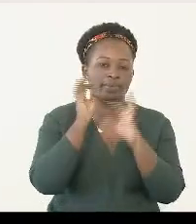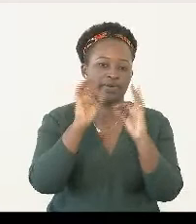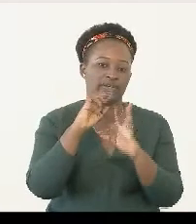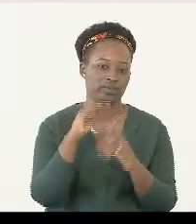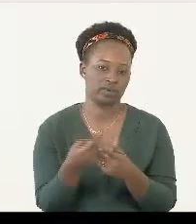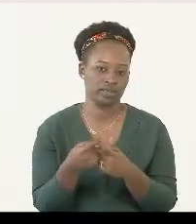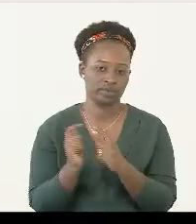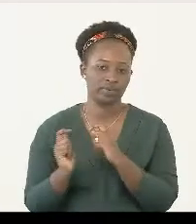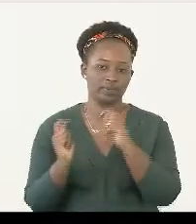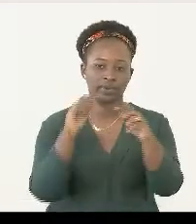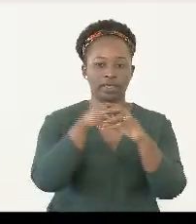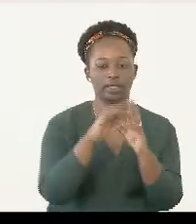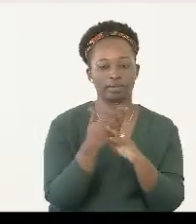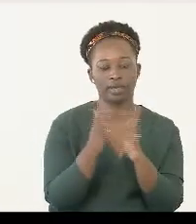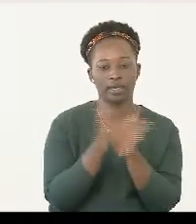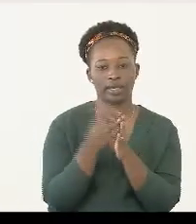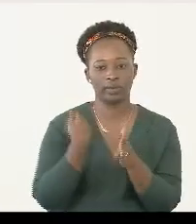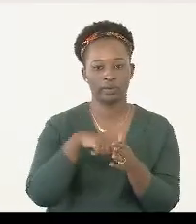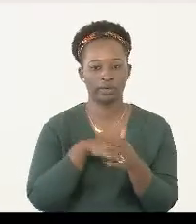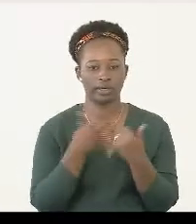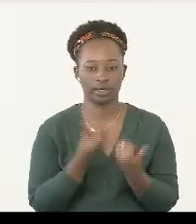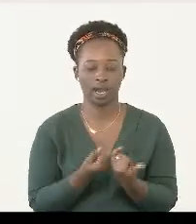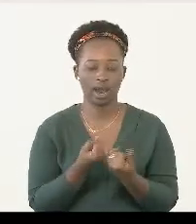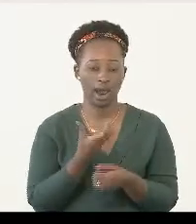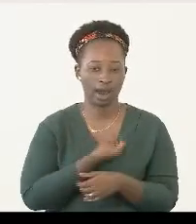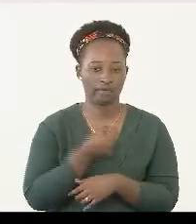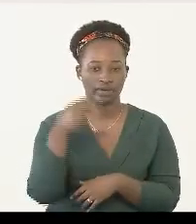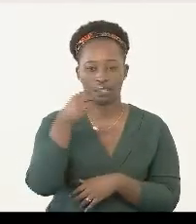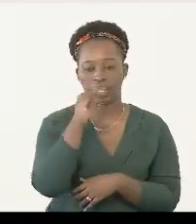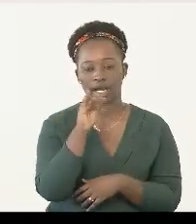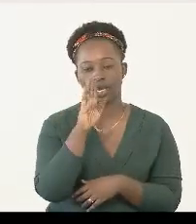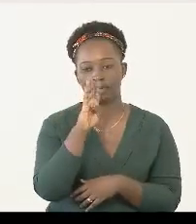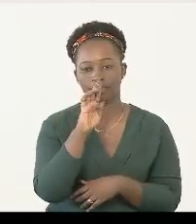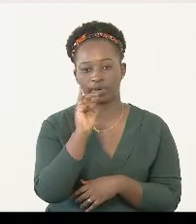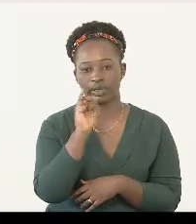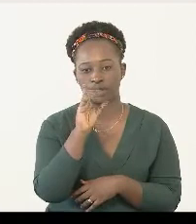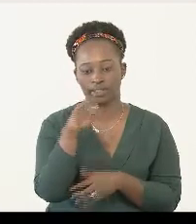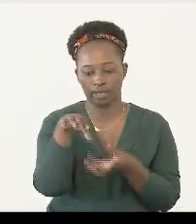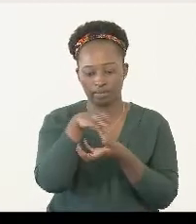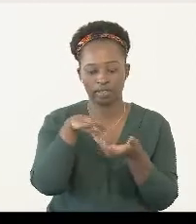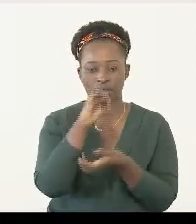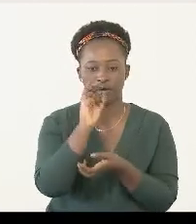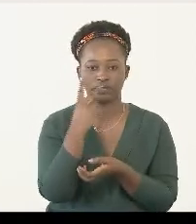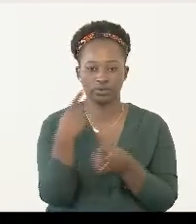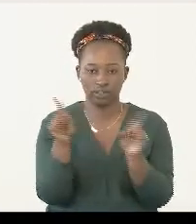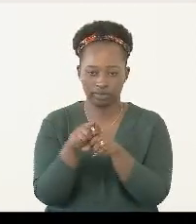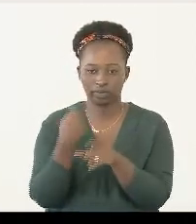in the medium, and we now have a hybrid, the mix of the two, as you can check.